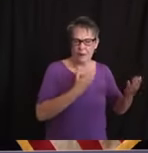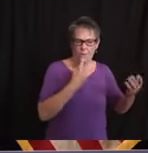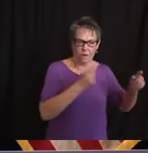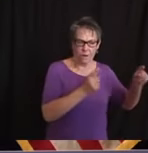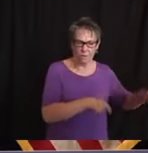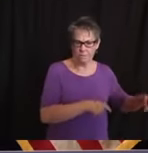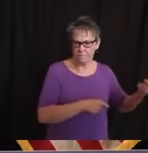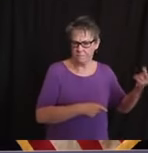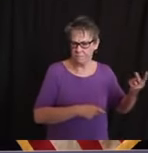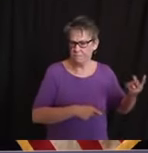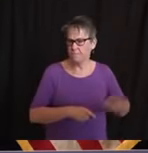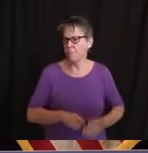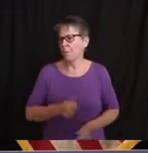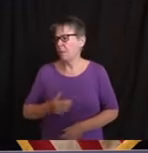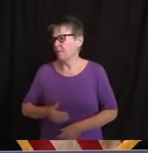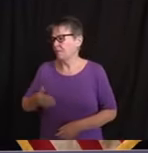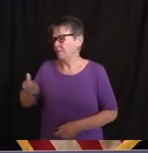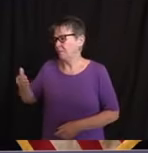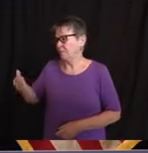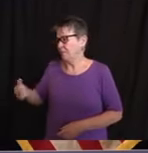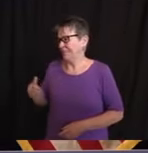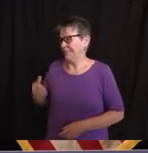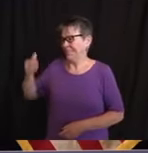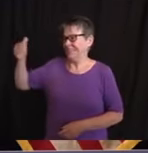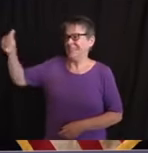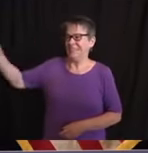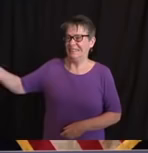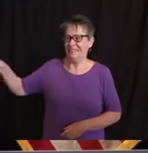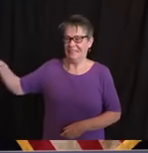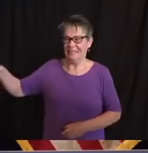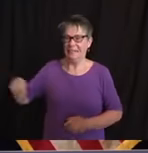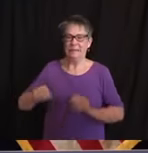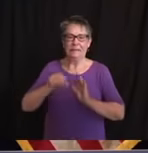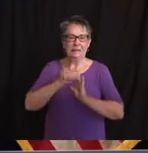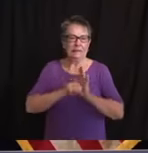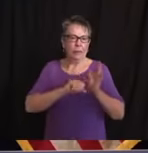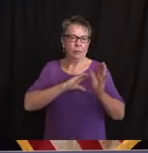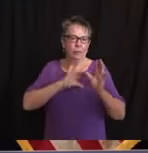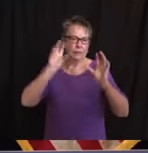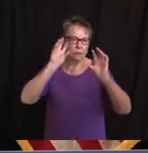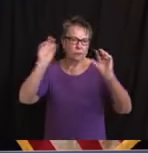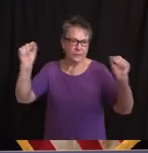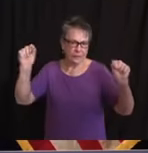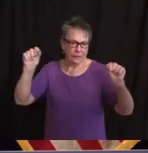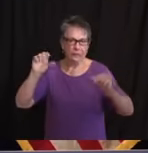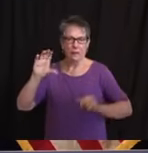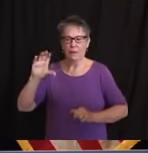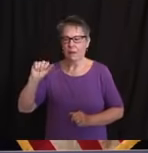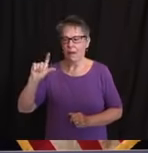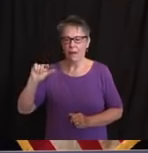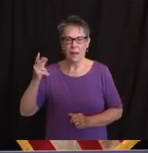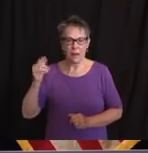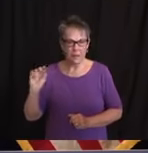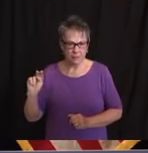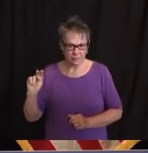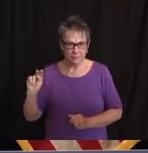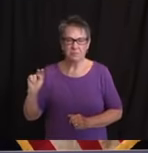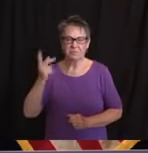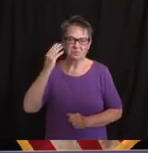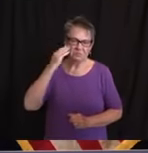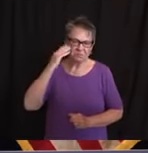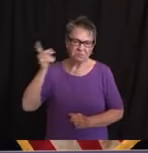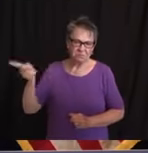to my far left, Superintendent of the State Police, Colonel Pat Callahan, another guy who needs no introduction. Jared Maples is with us,